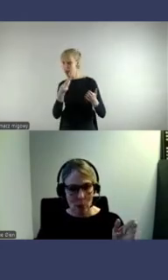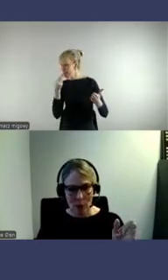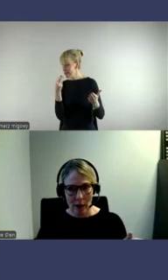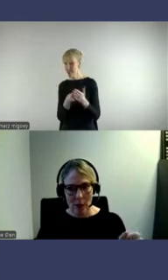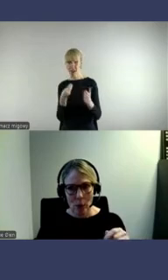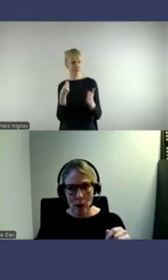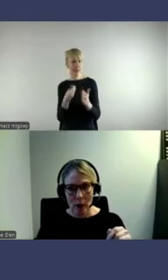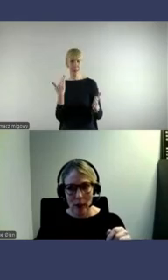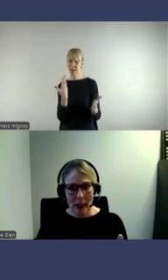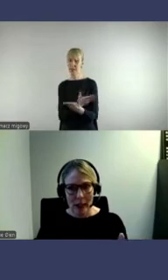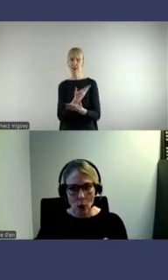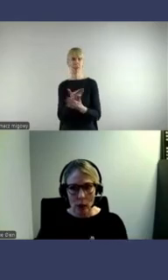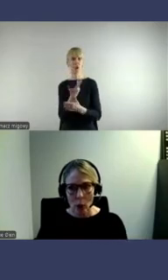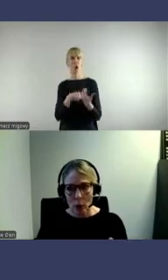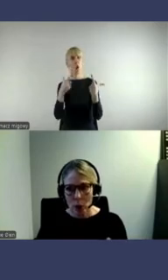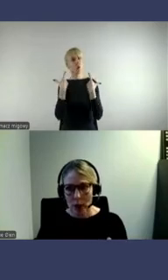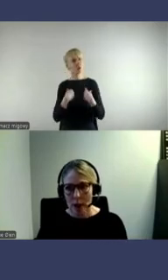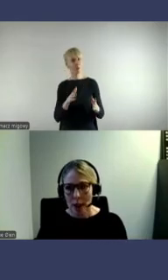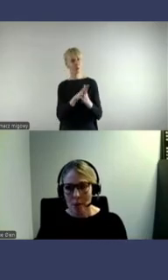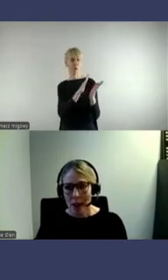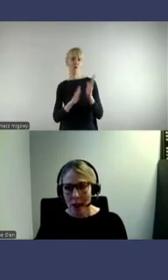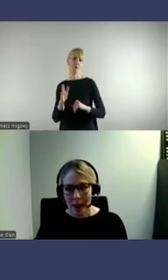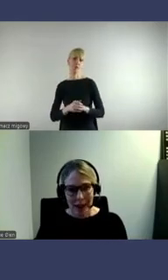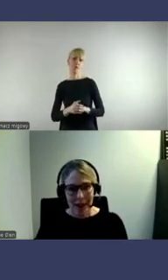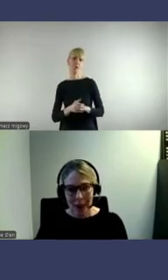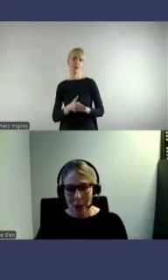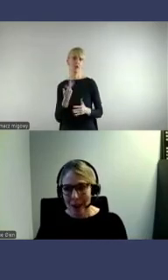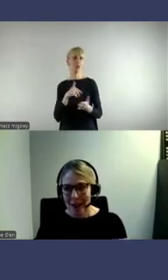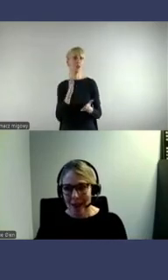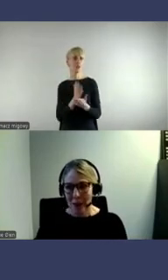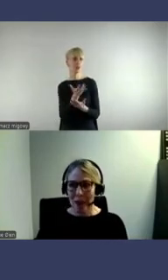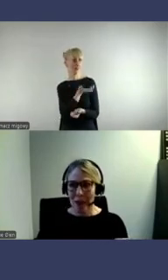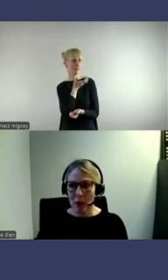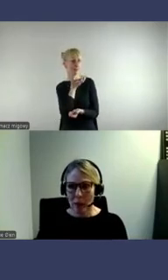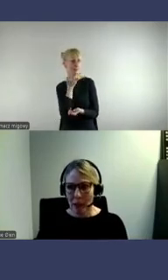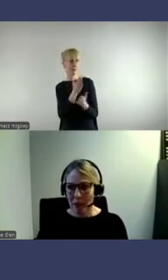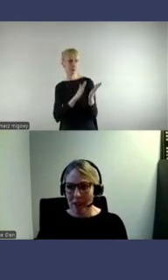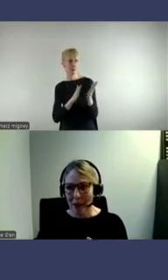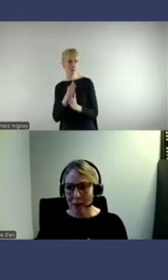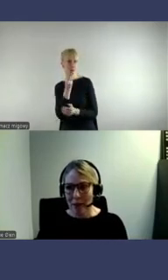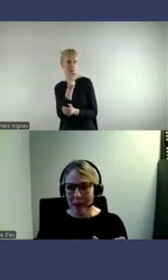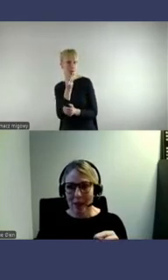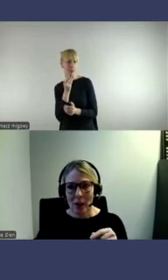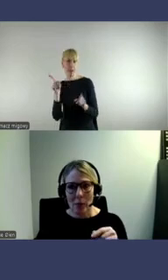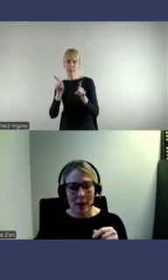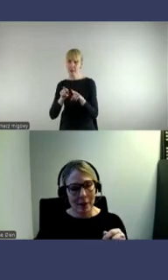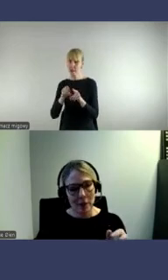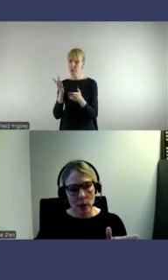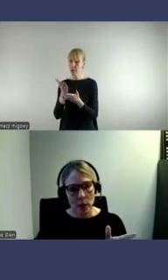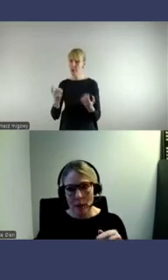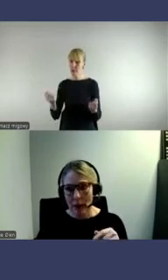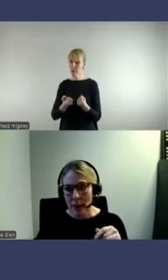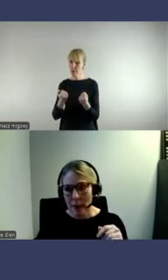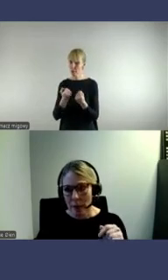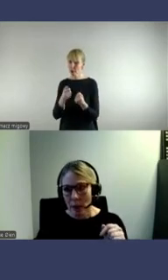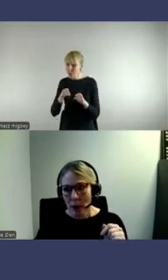something that's going to provide them with heat, cooking opportunities. And it's always a centerpiece where the neighbors can gather the next time they're left to